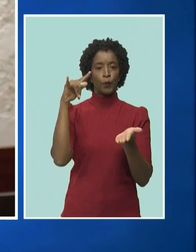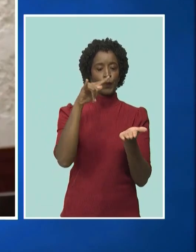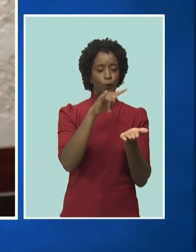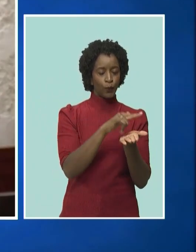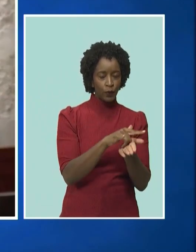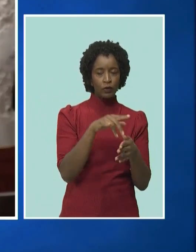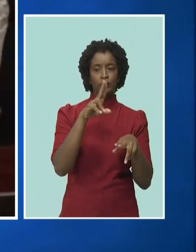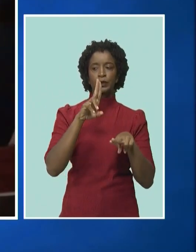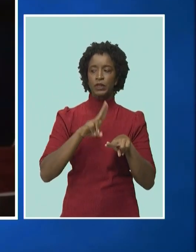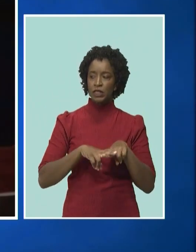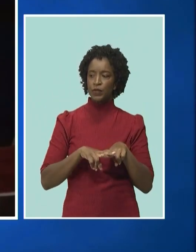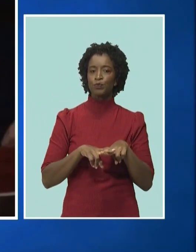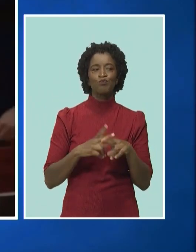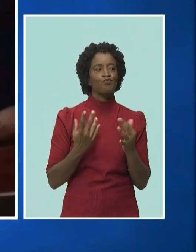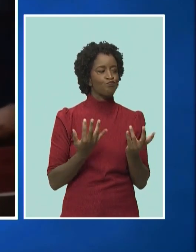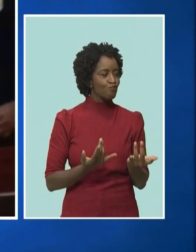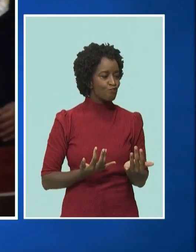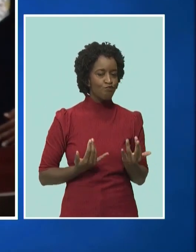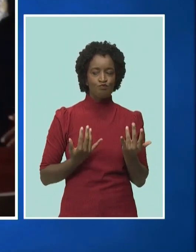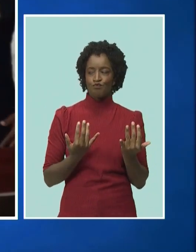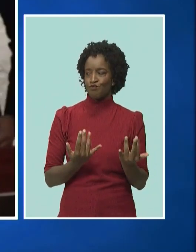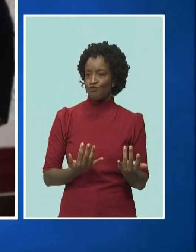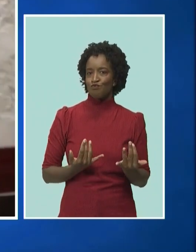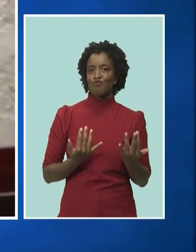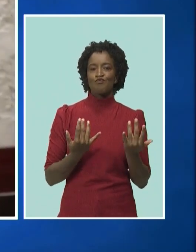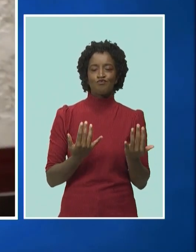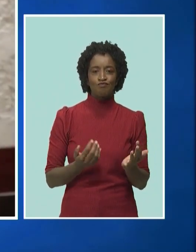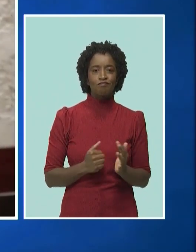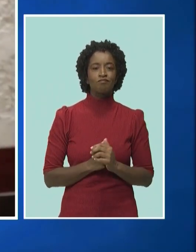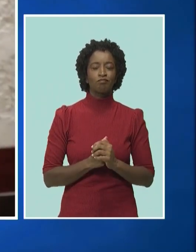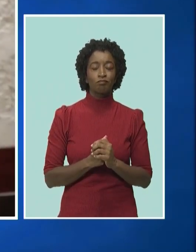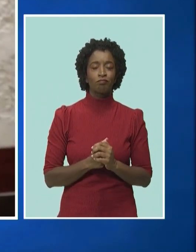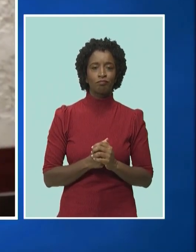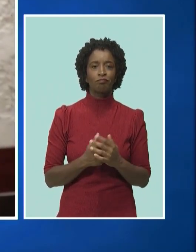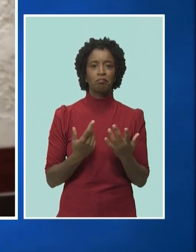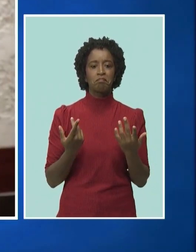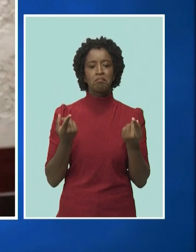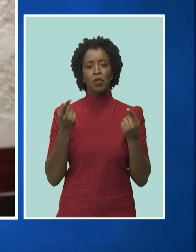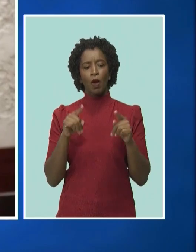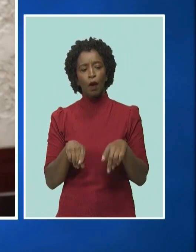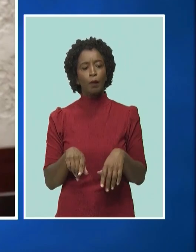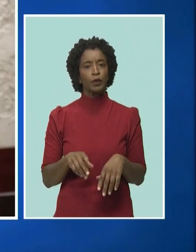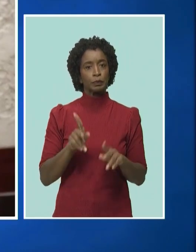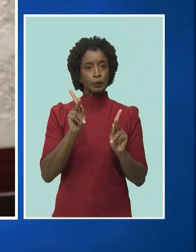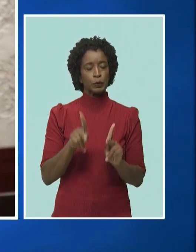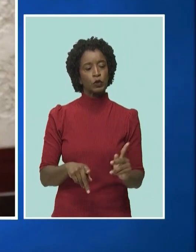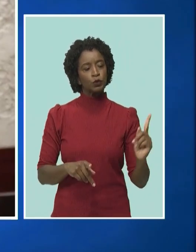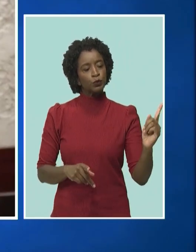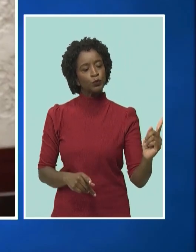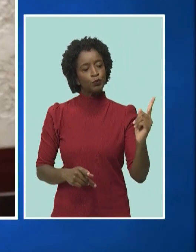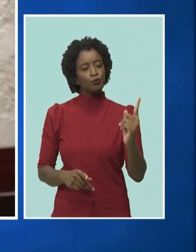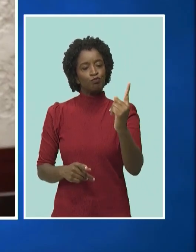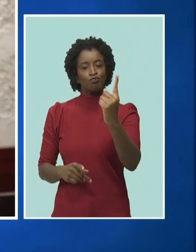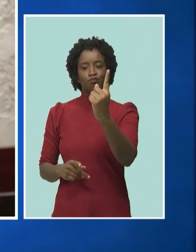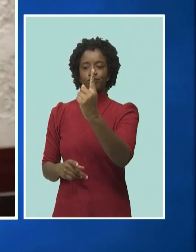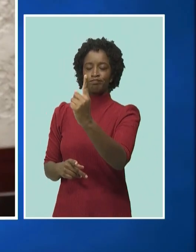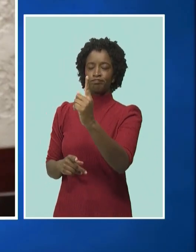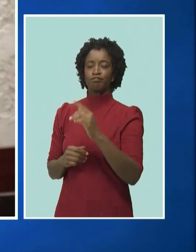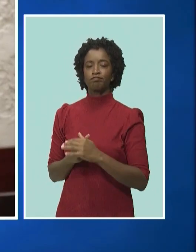and we see, a person who comes up the stairs, and they come and they speak to